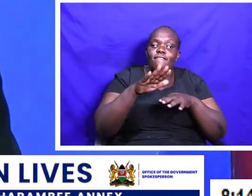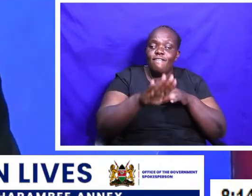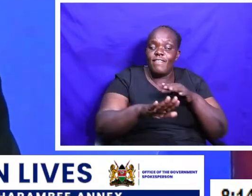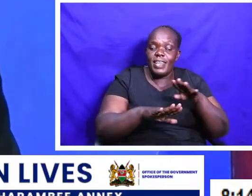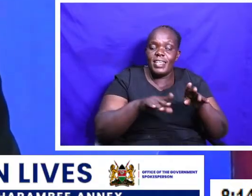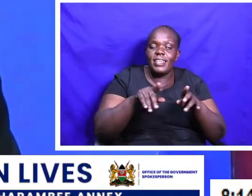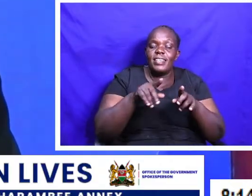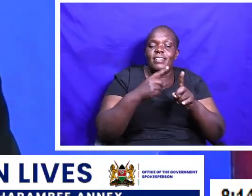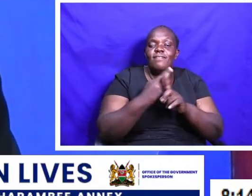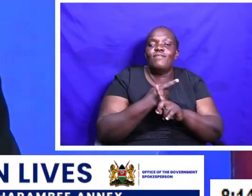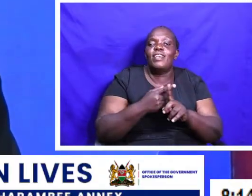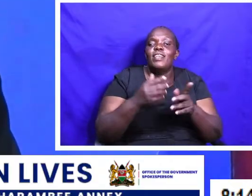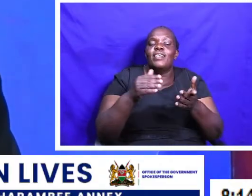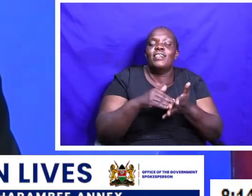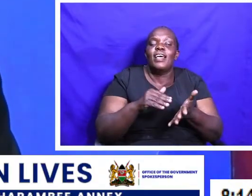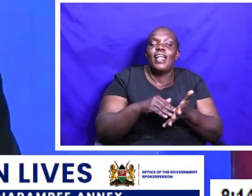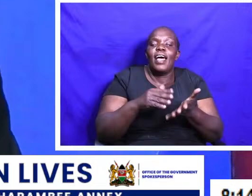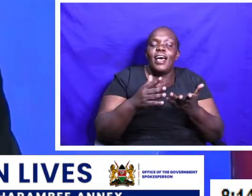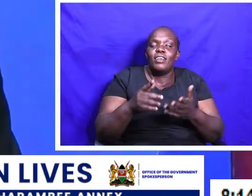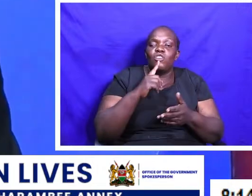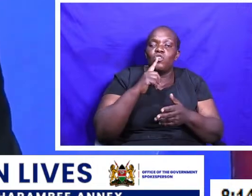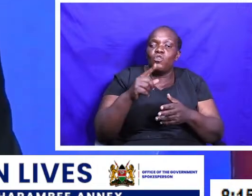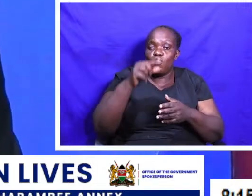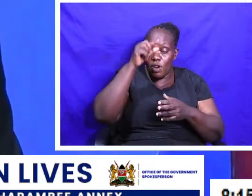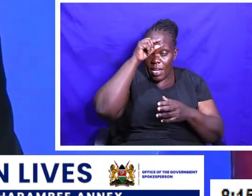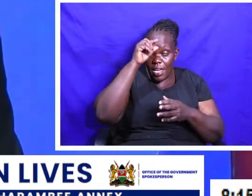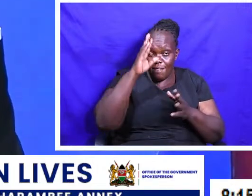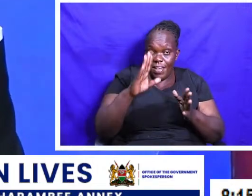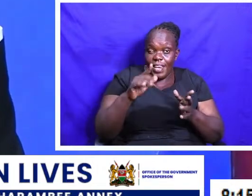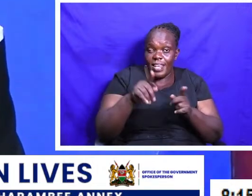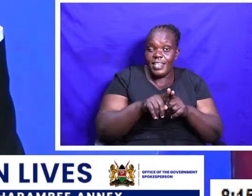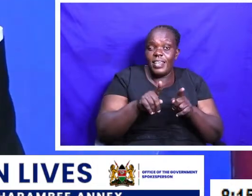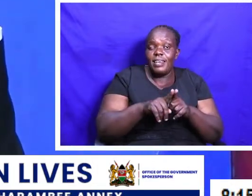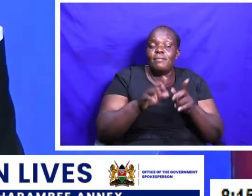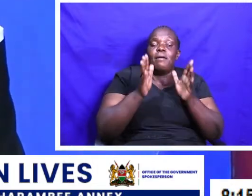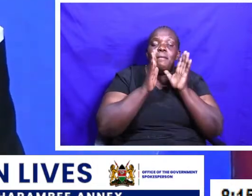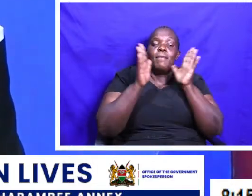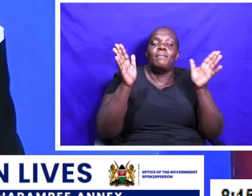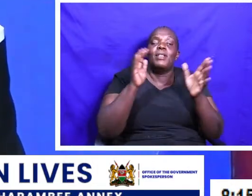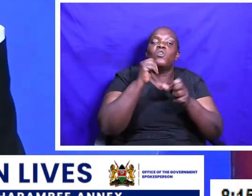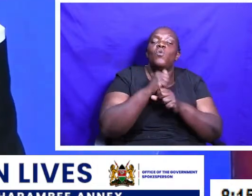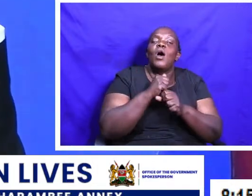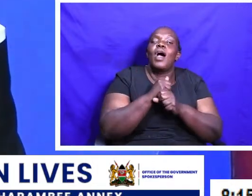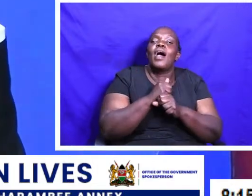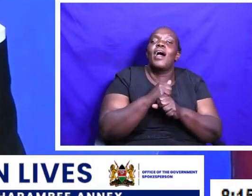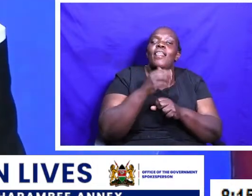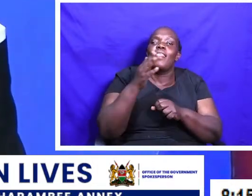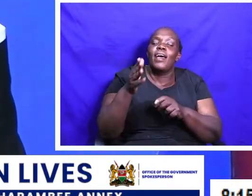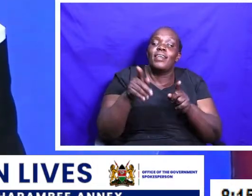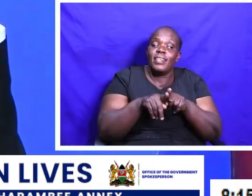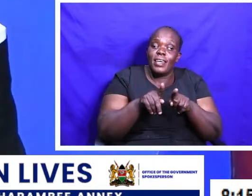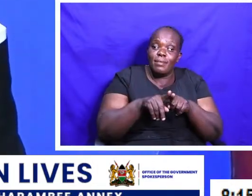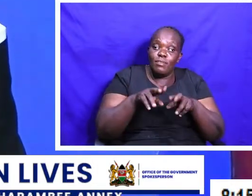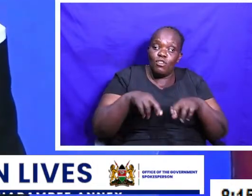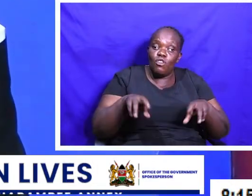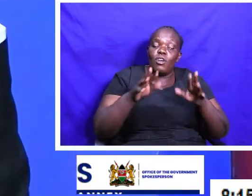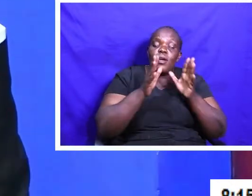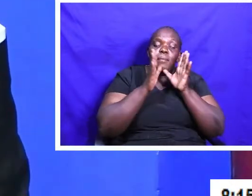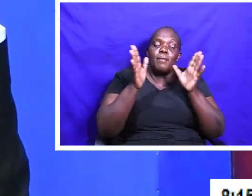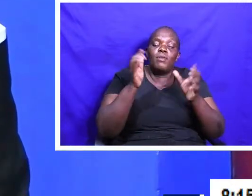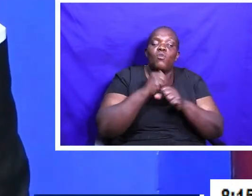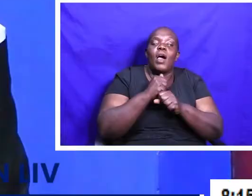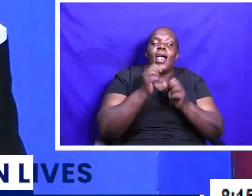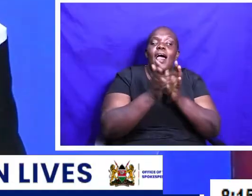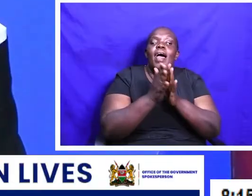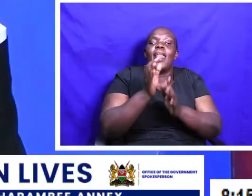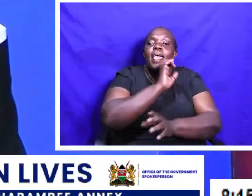and various things. And so Governor Sanga promoted me to roads and public works. So there I was in charge of roads, public works,